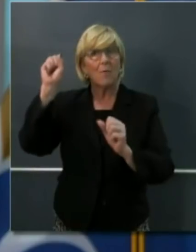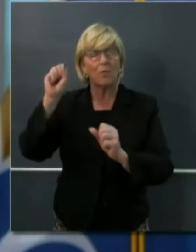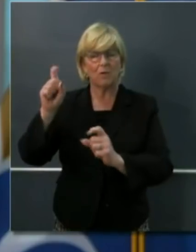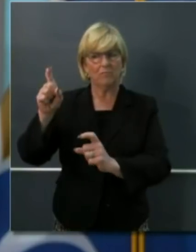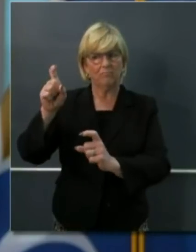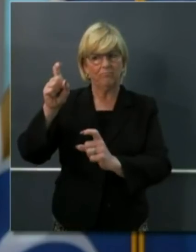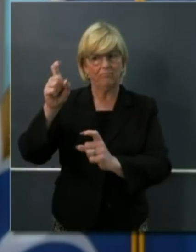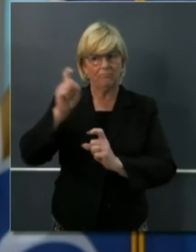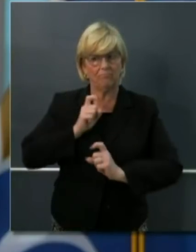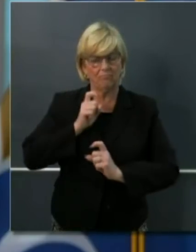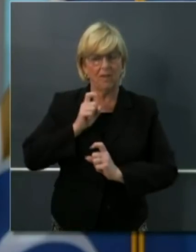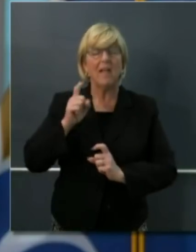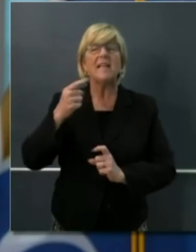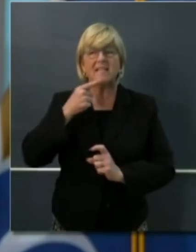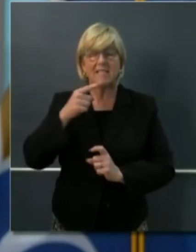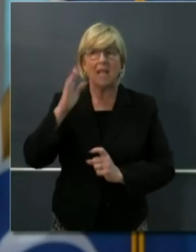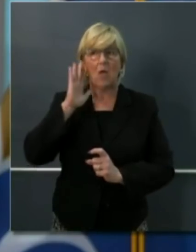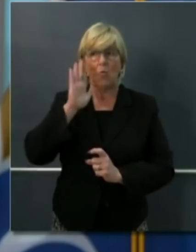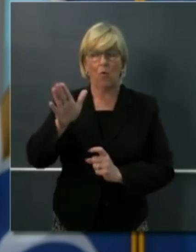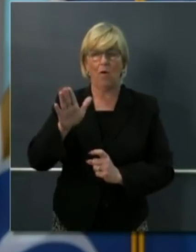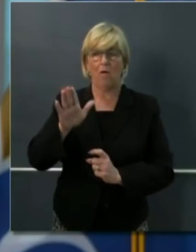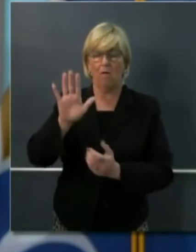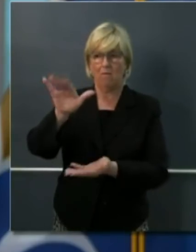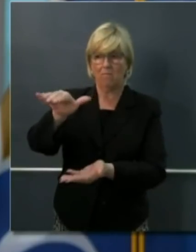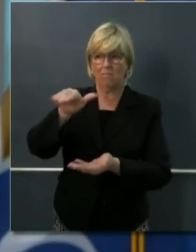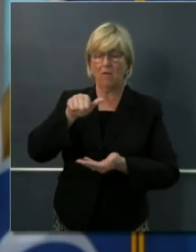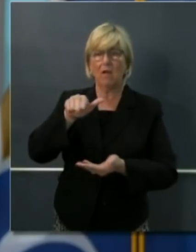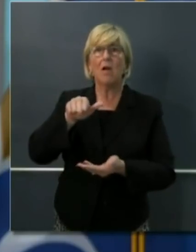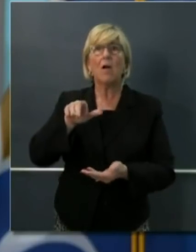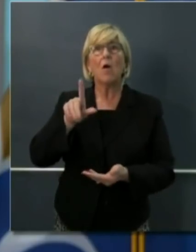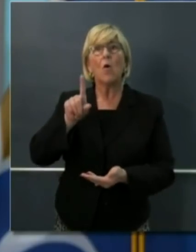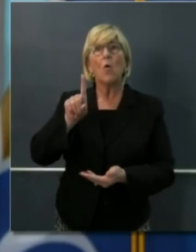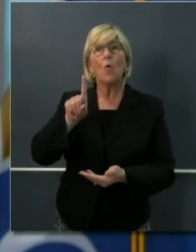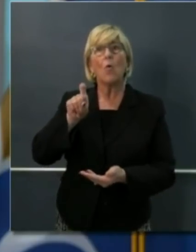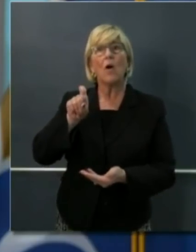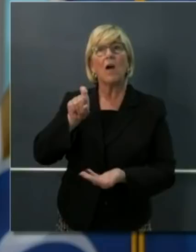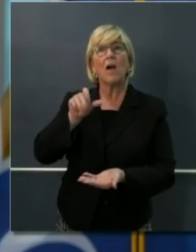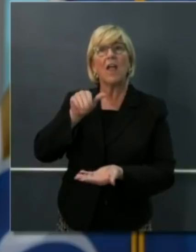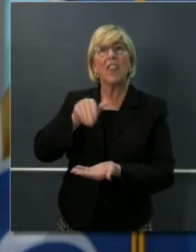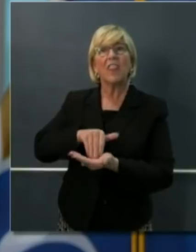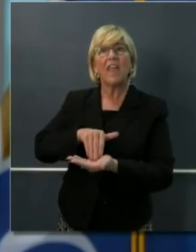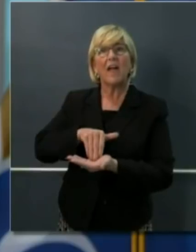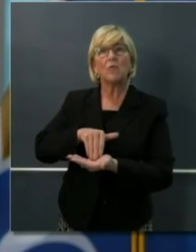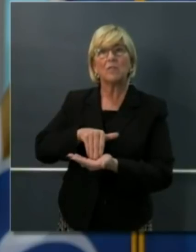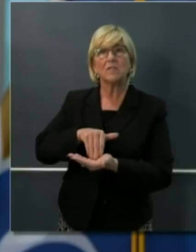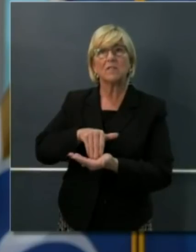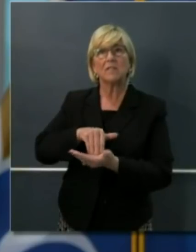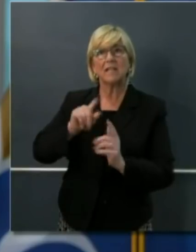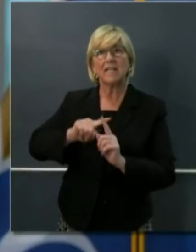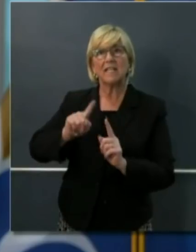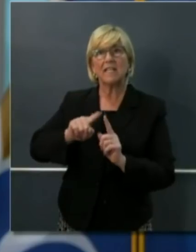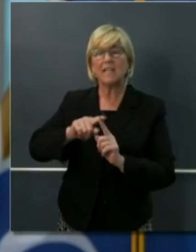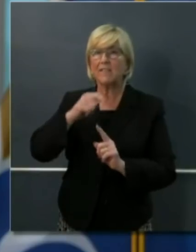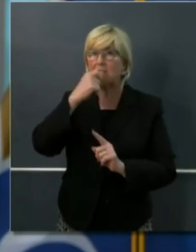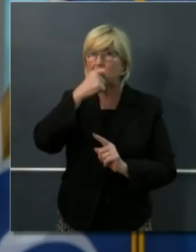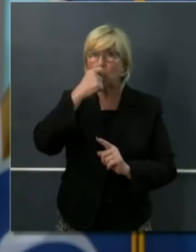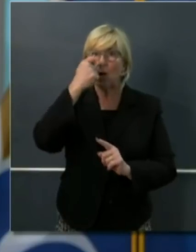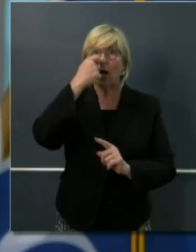confidence that we will receive just this week a minimum of 100,000 swabs. That's the ability to